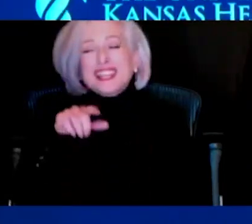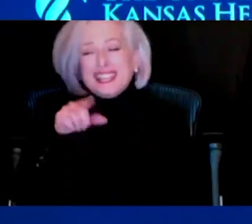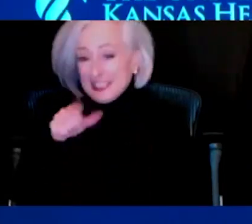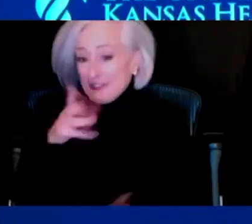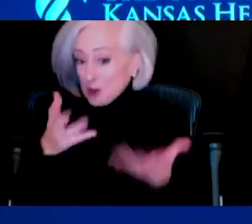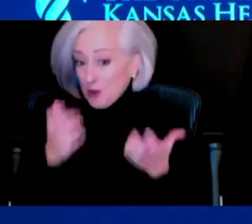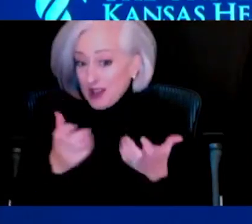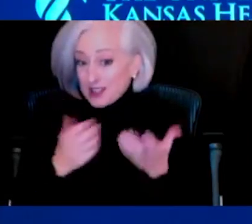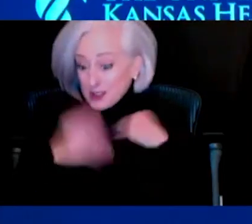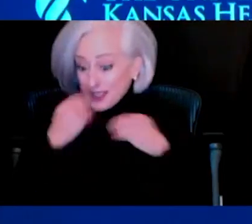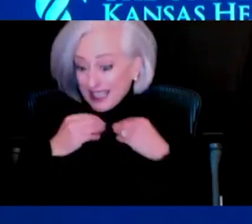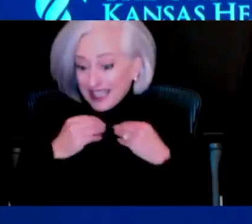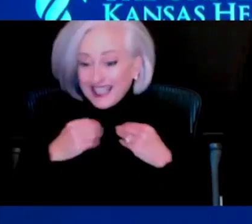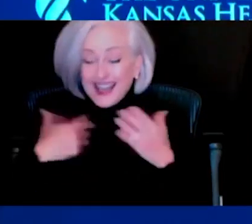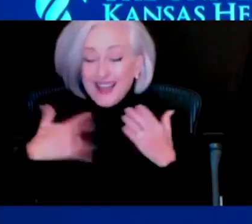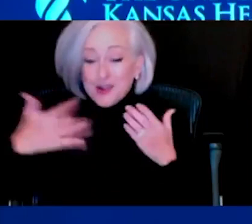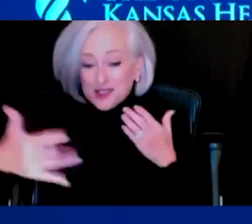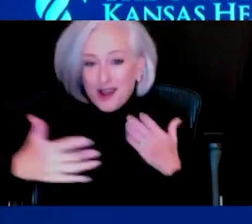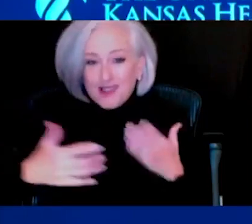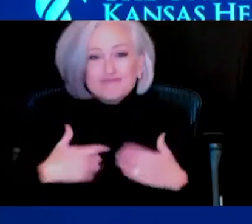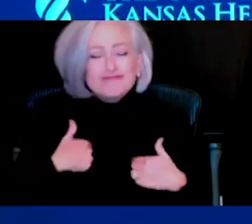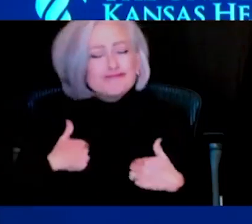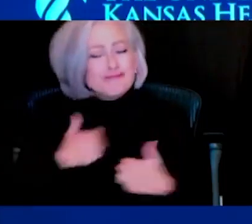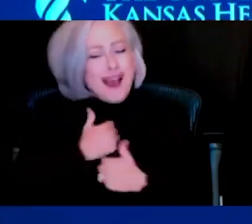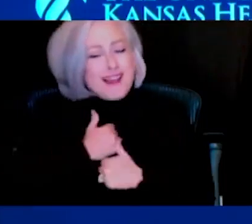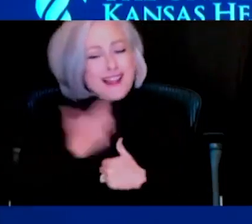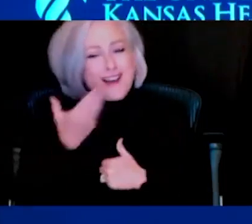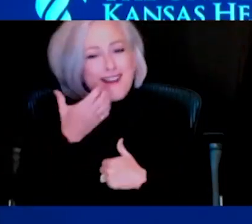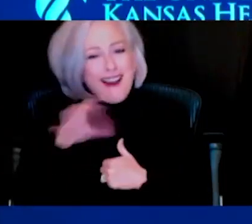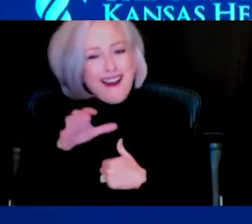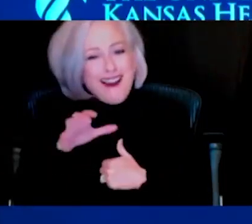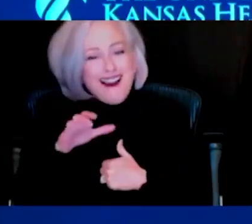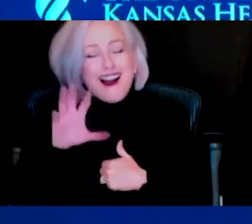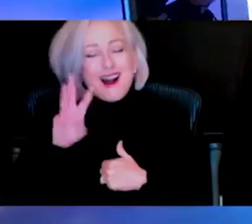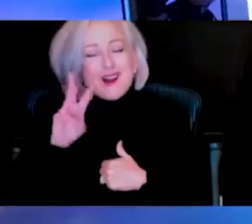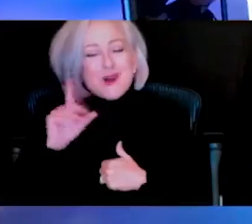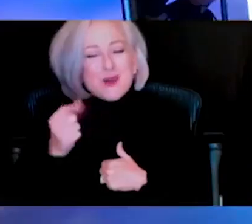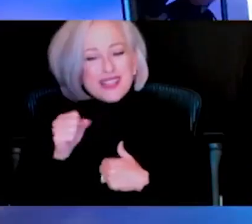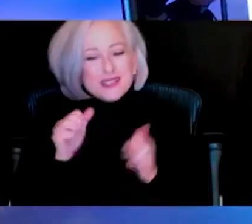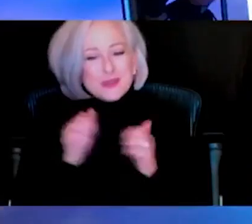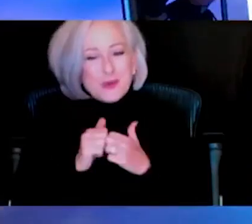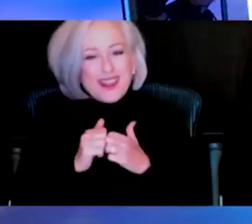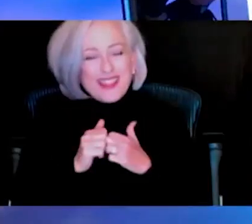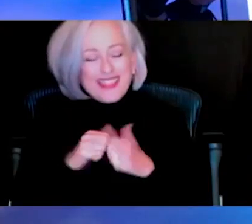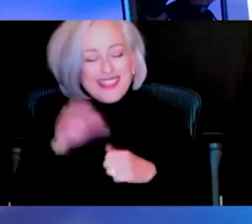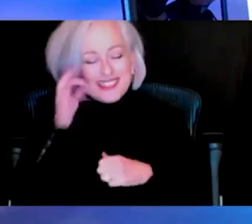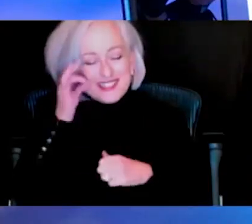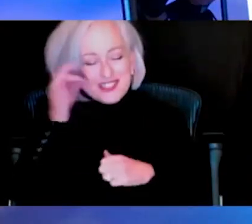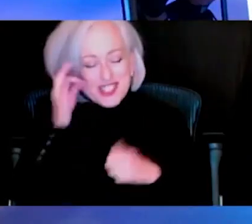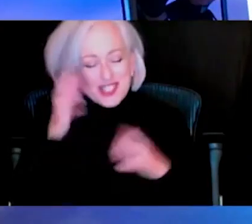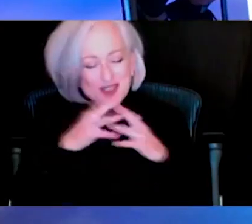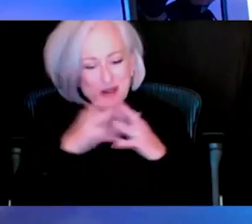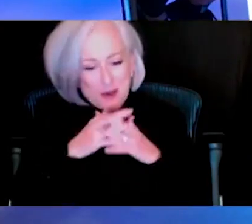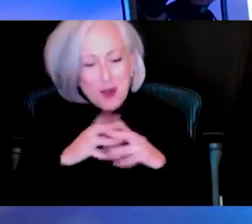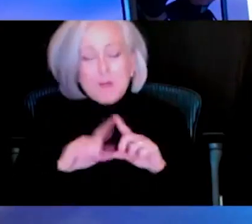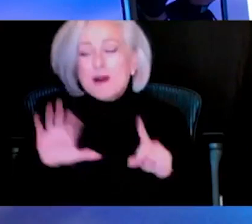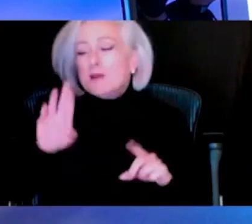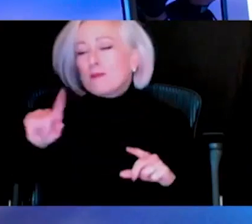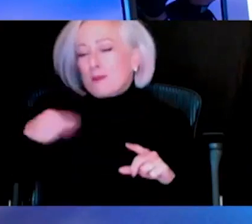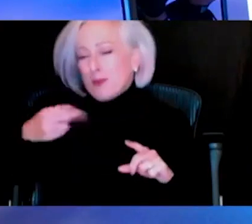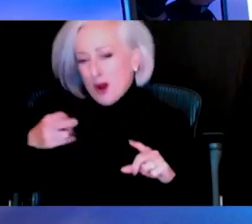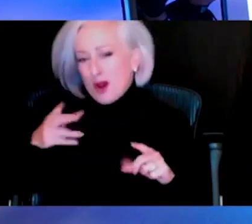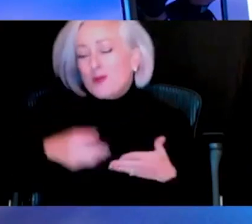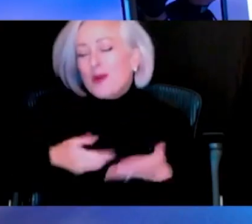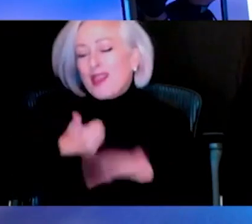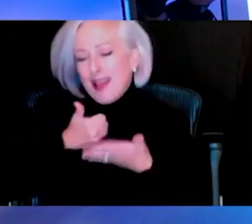a while. I mean, I love my hot wings with some Chiefs football. So, But you're saying the it's broth okay. is probably a little healthier with it. Chicken broth. And you get the liquid and you get the water